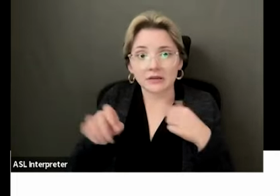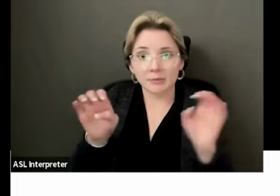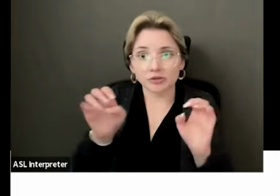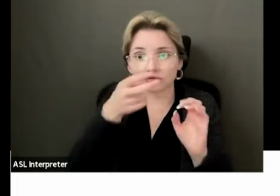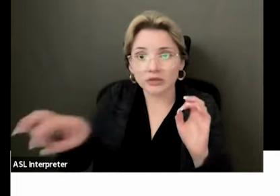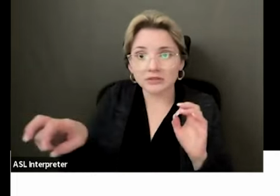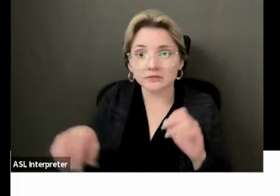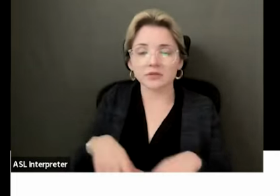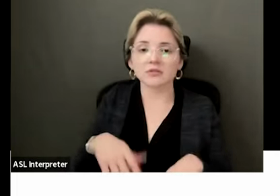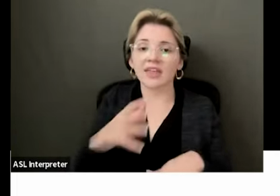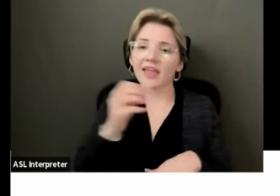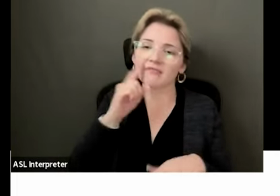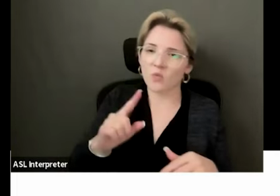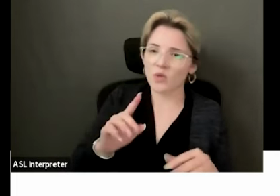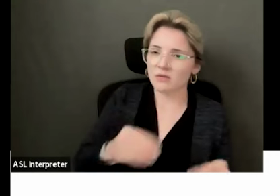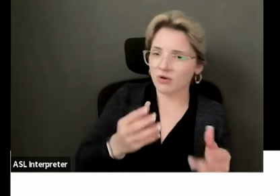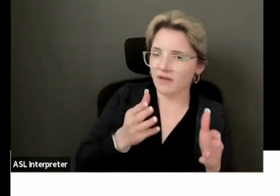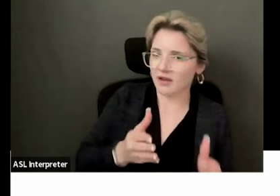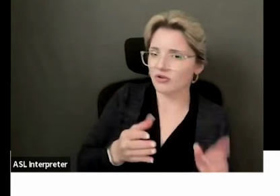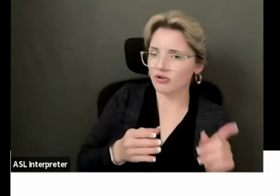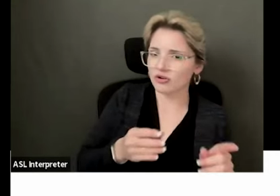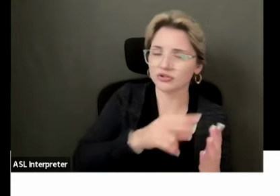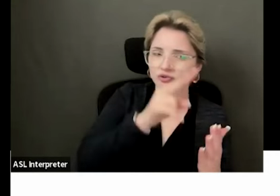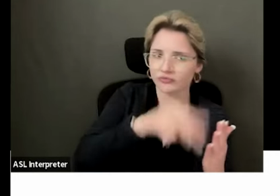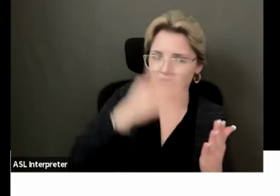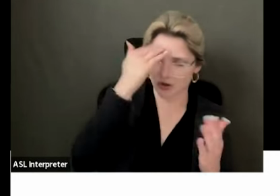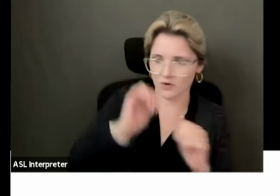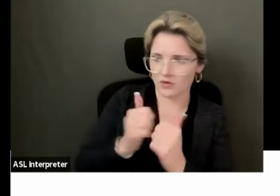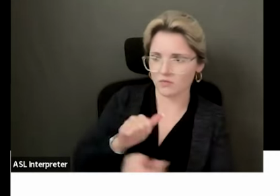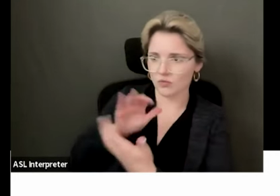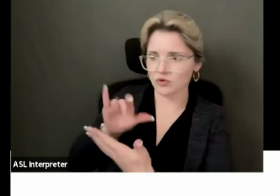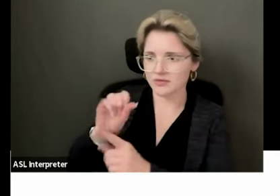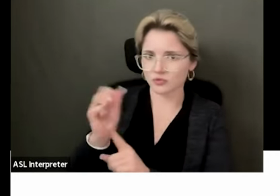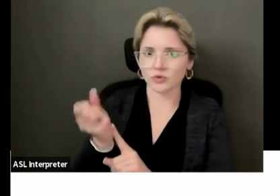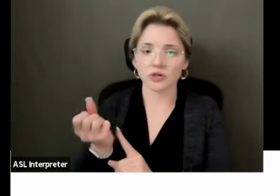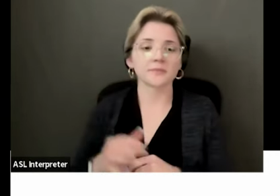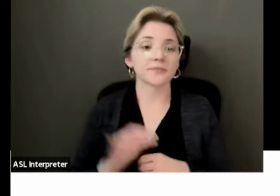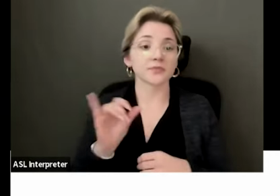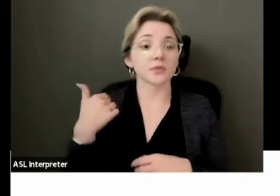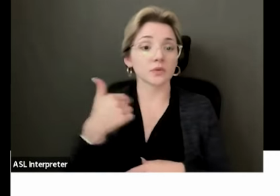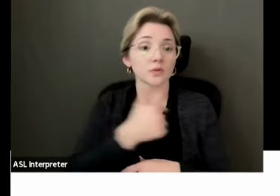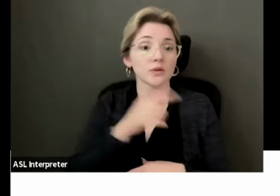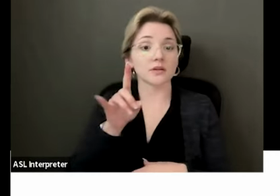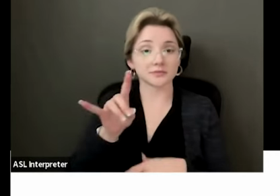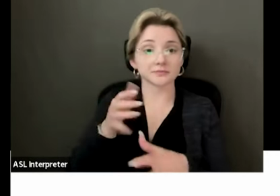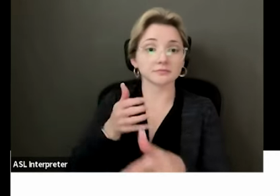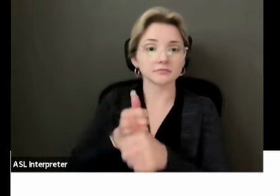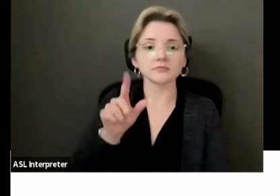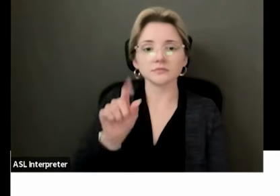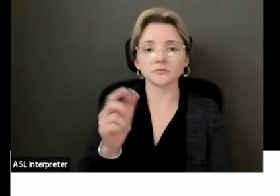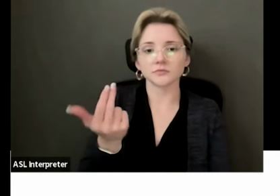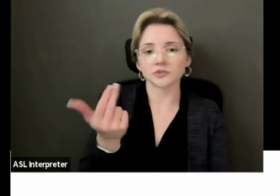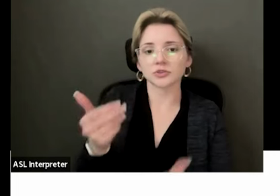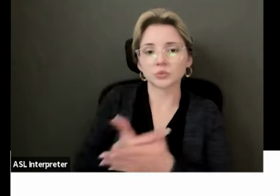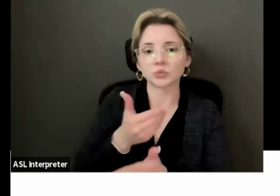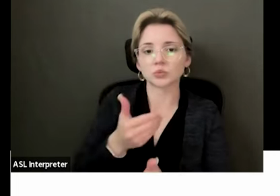that those will be updated, and they actually haven't been updated with the 2013 new regulations. So we're